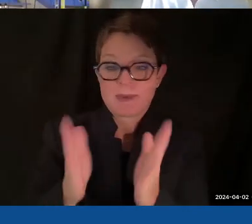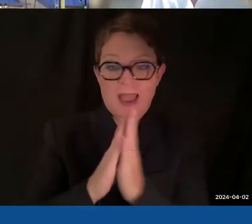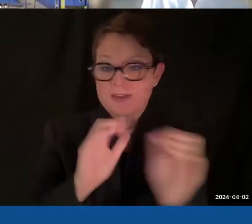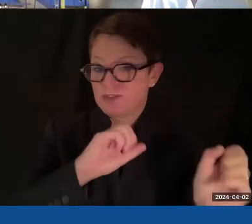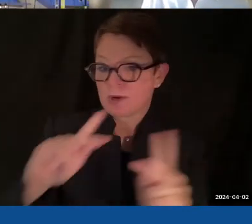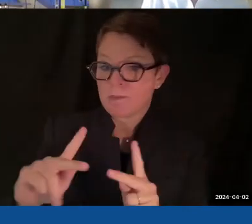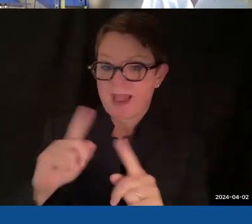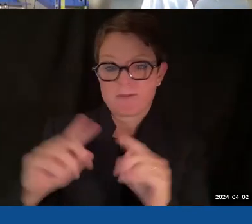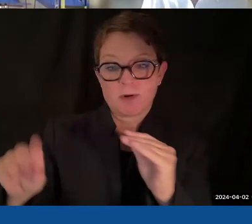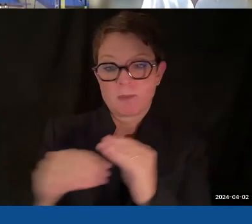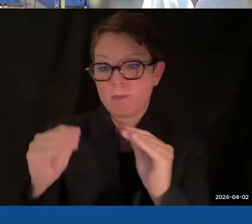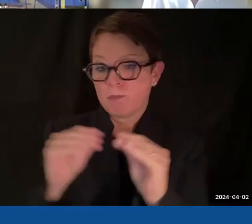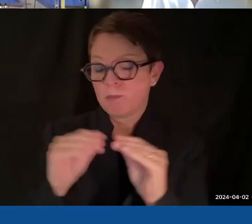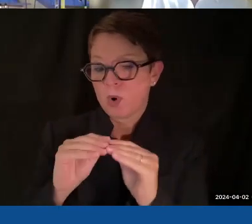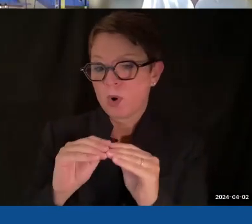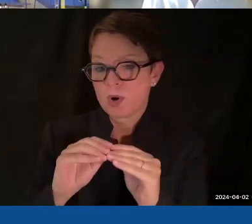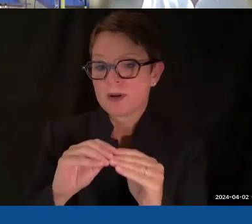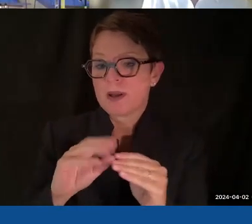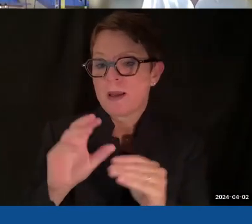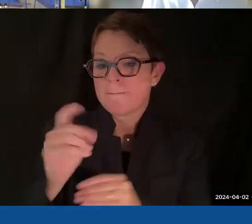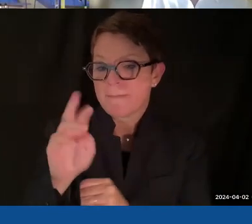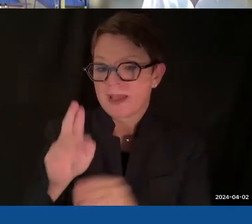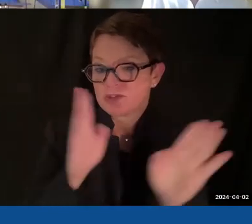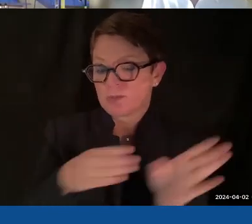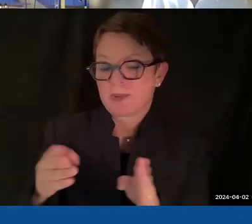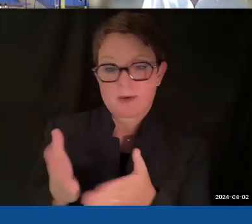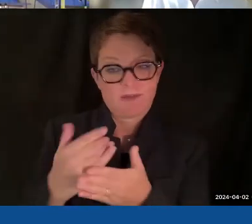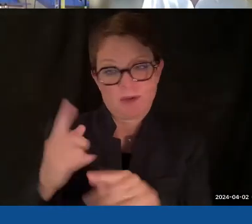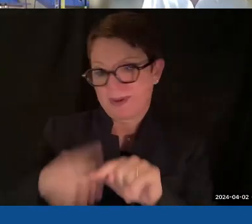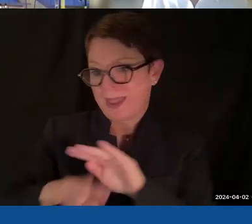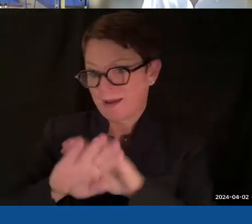return for additional CDR for master plan review.